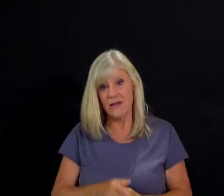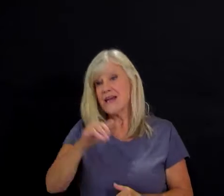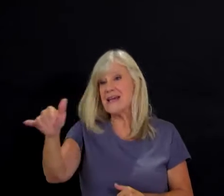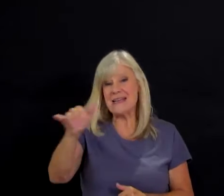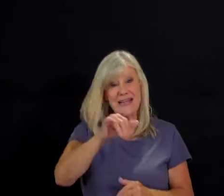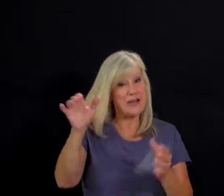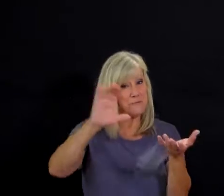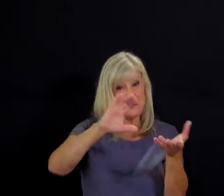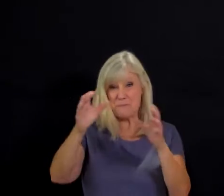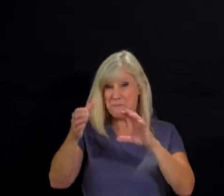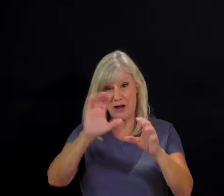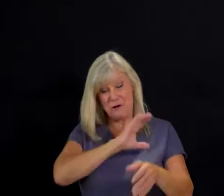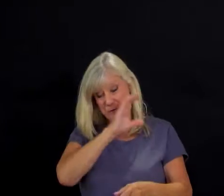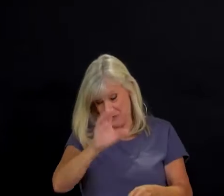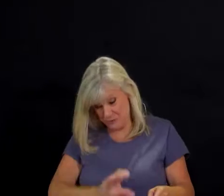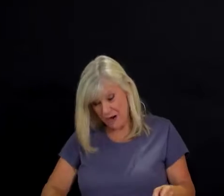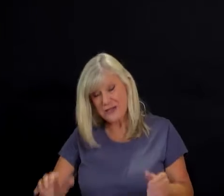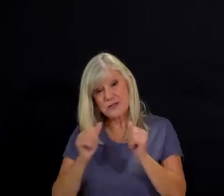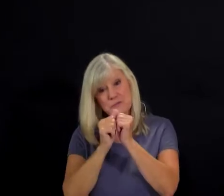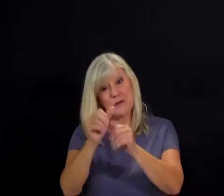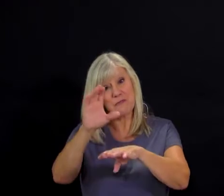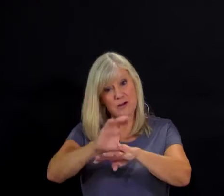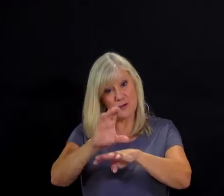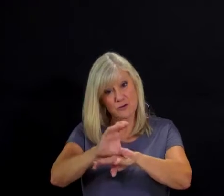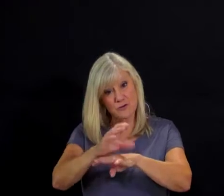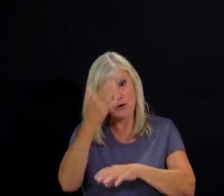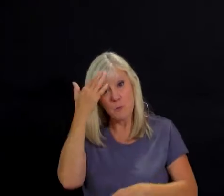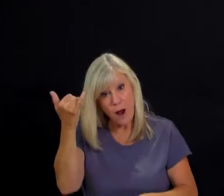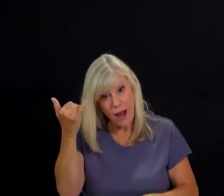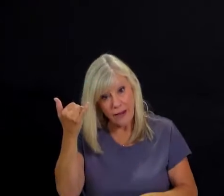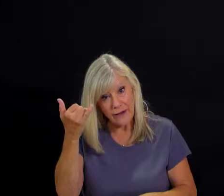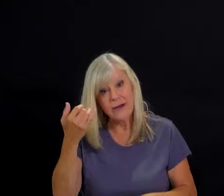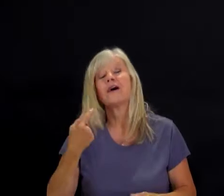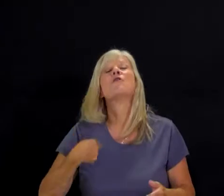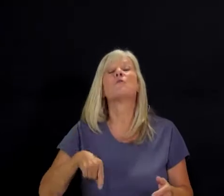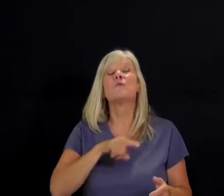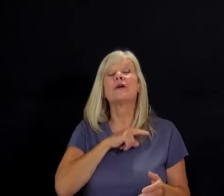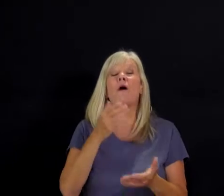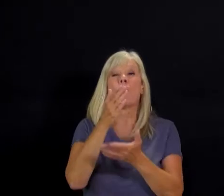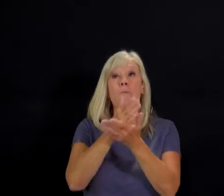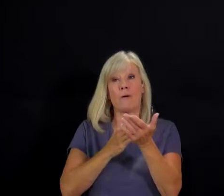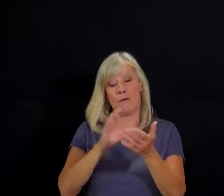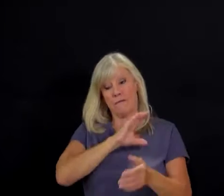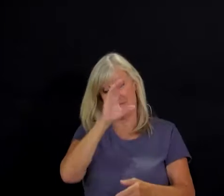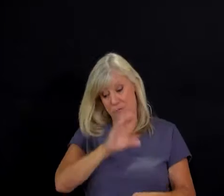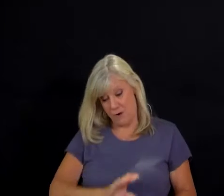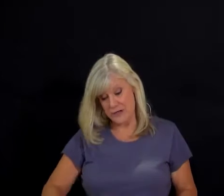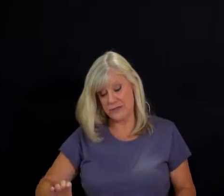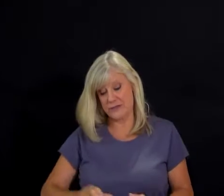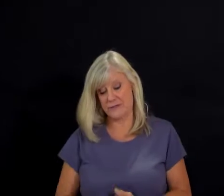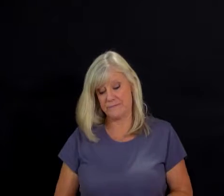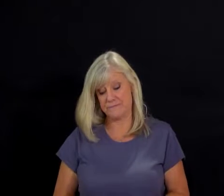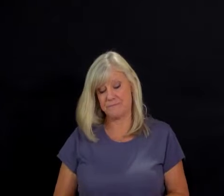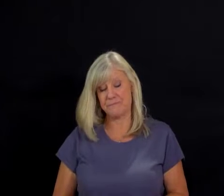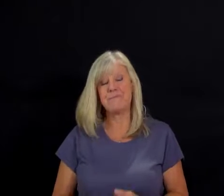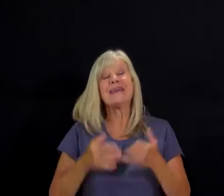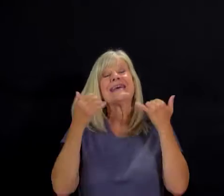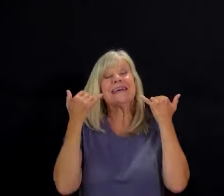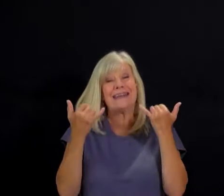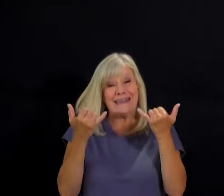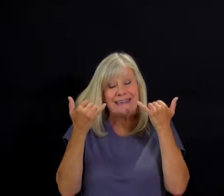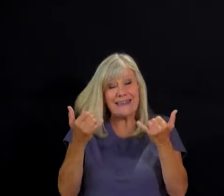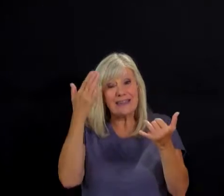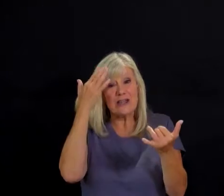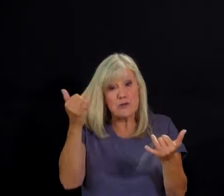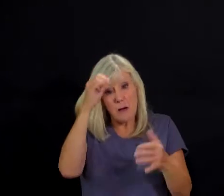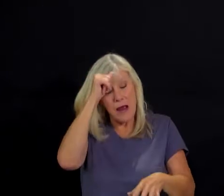Christ does the church, because we are members of his body. For this reason, a man